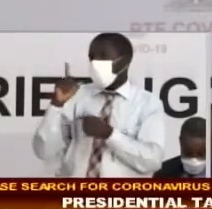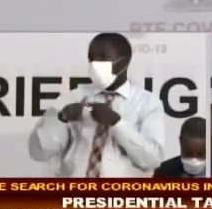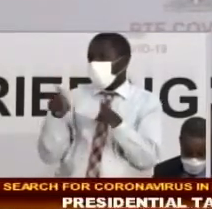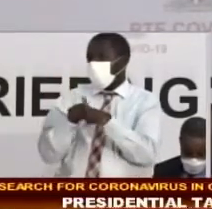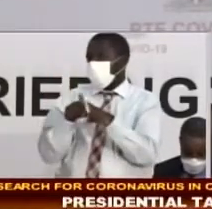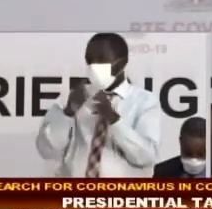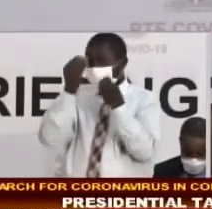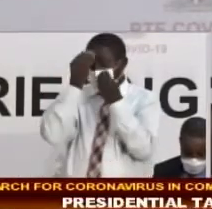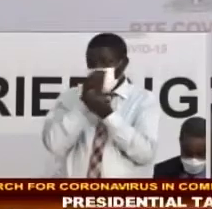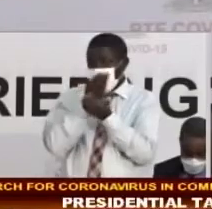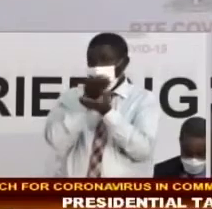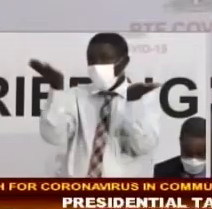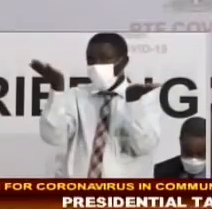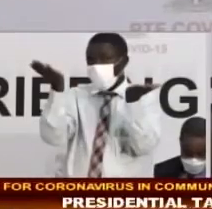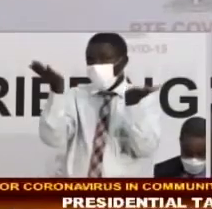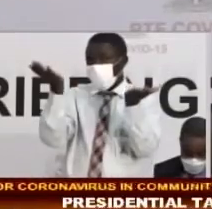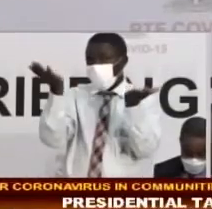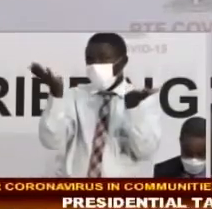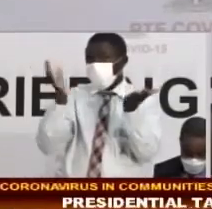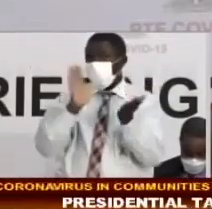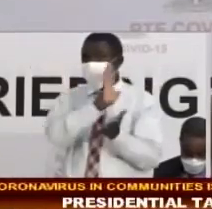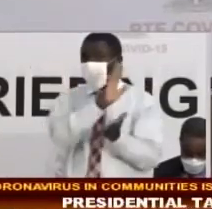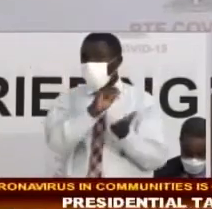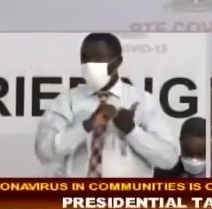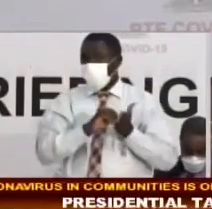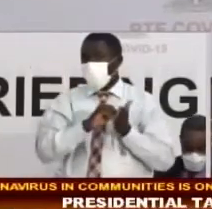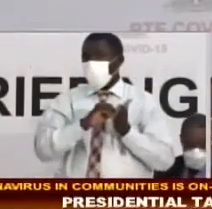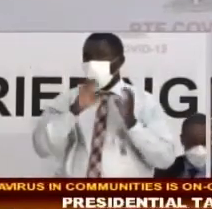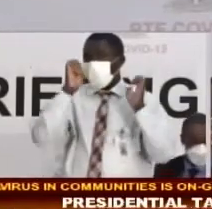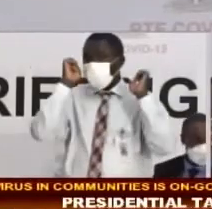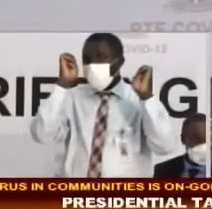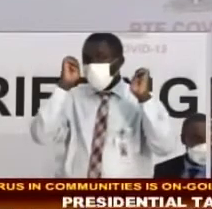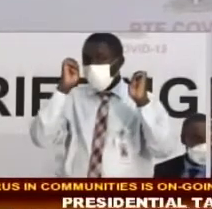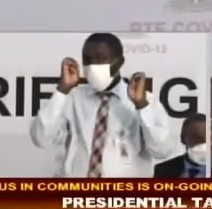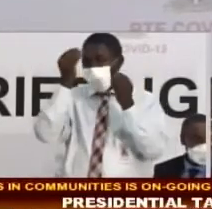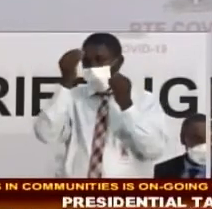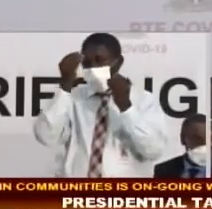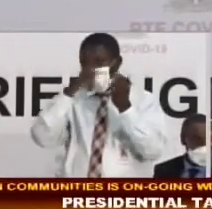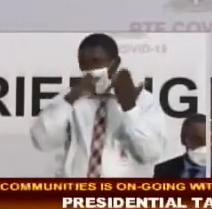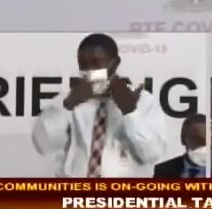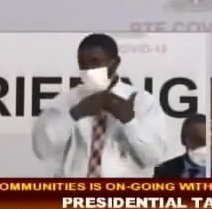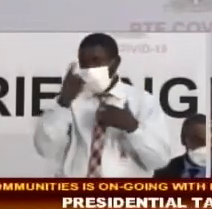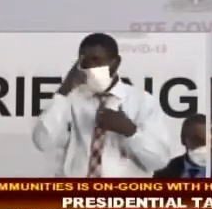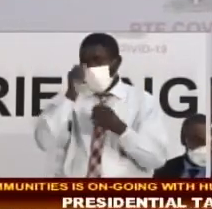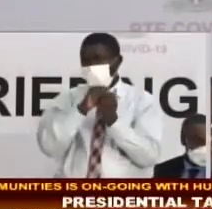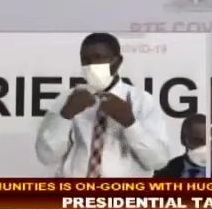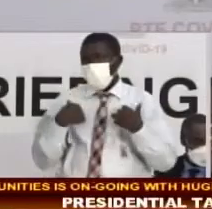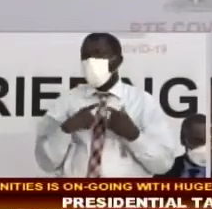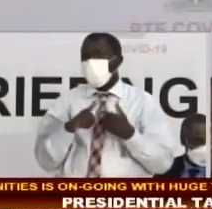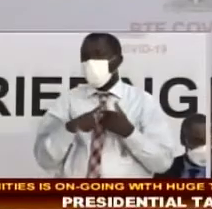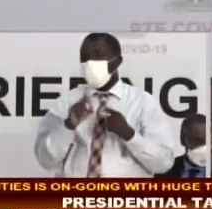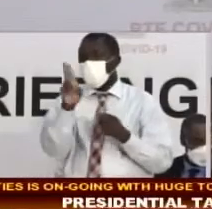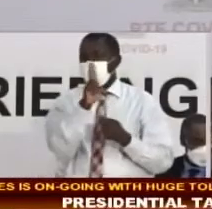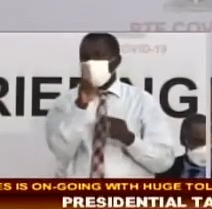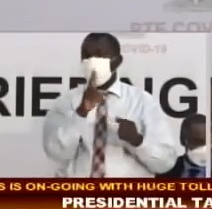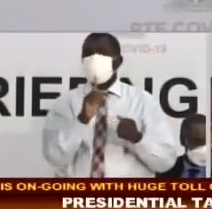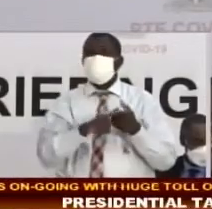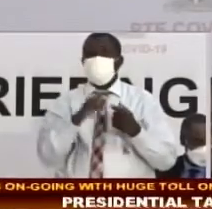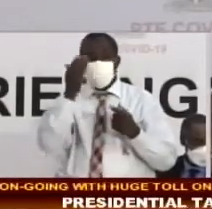they normally have as their education content provision so that they can then provide for everybody. They're still working on that. That's an ongoing